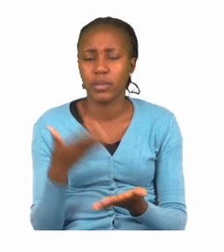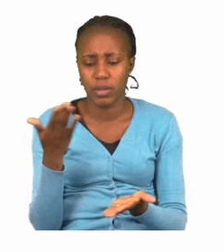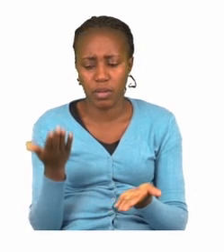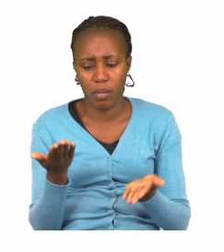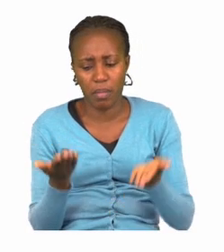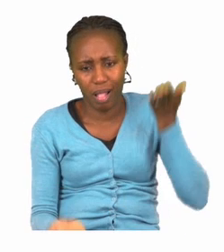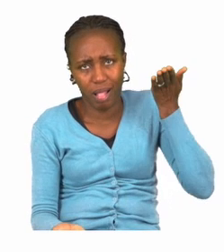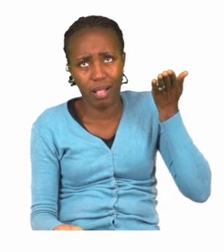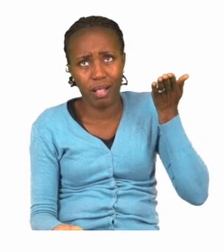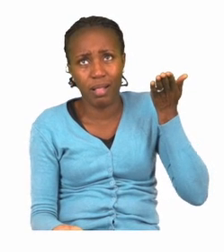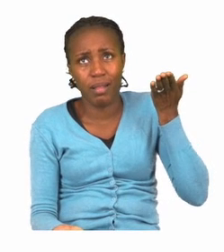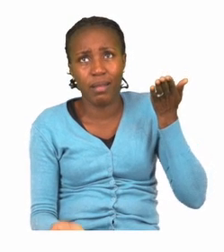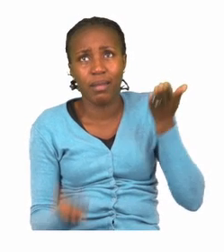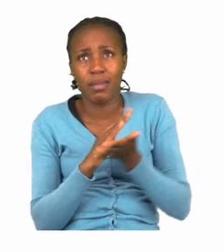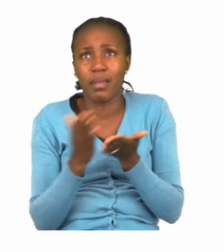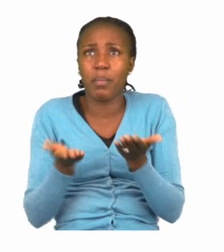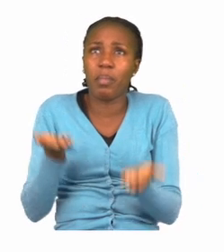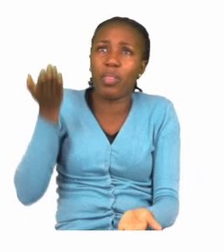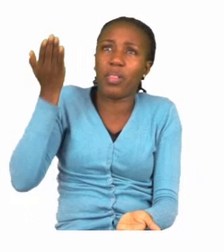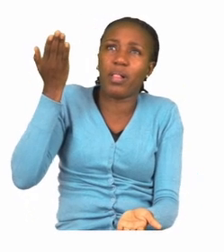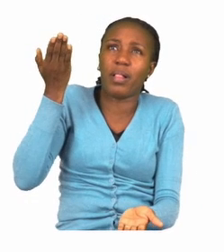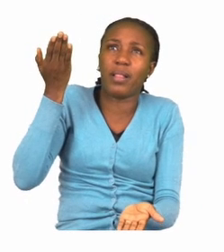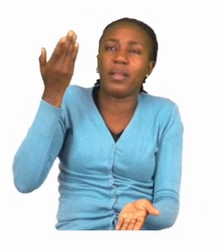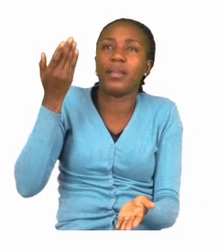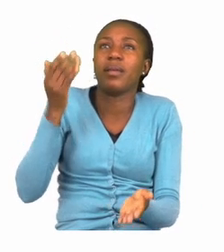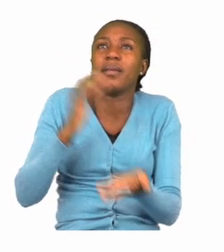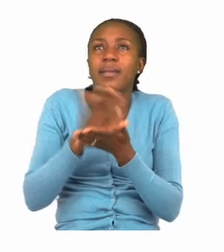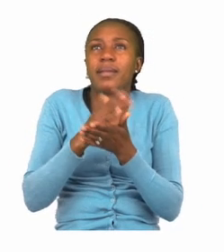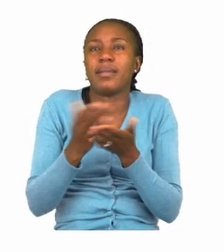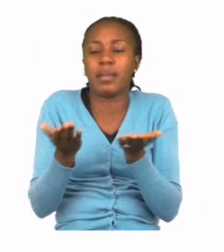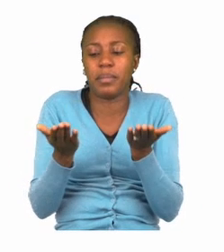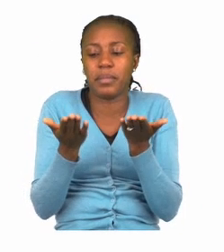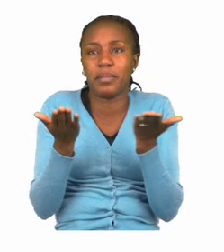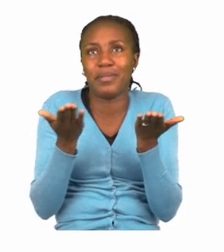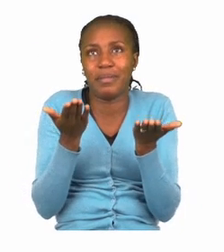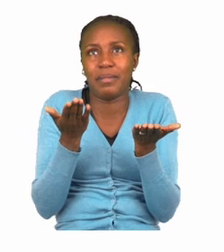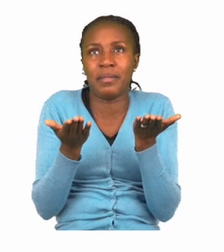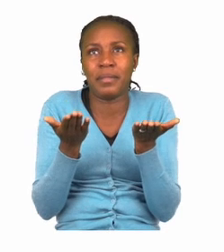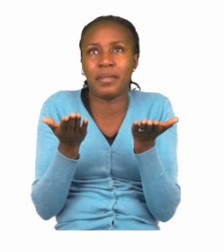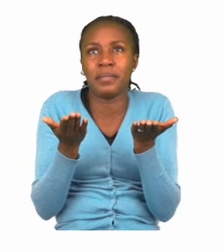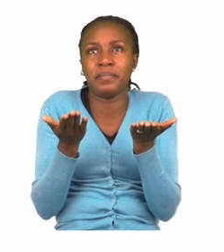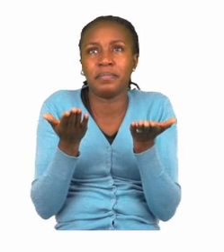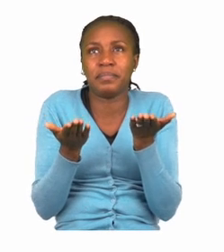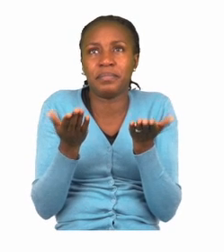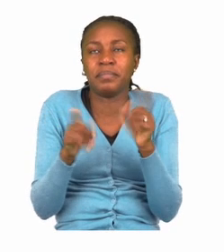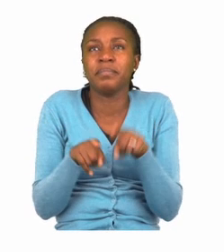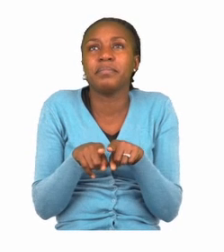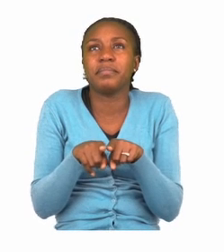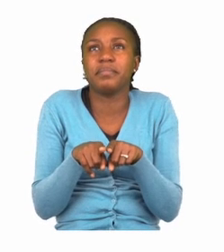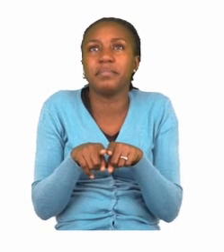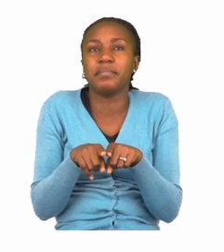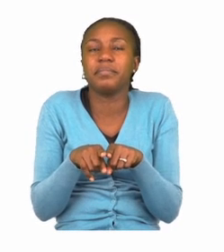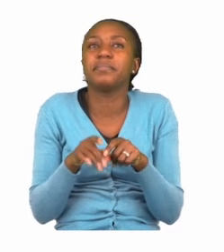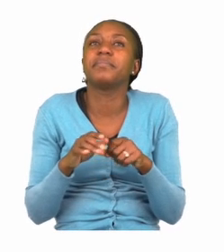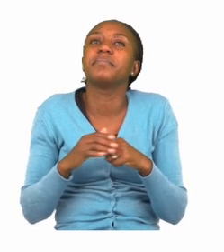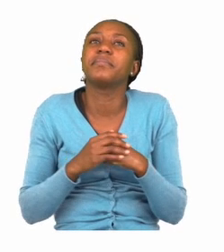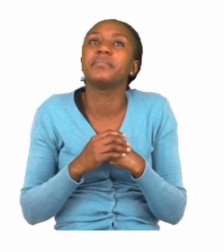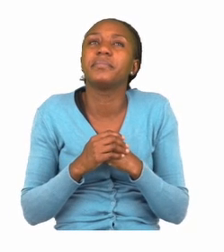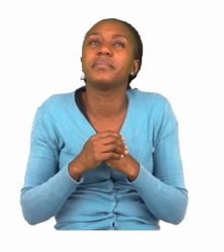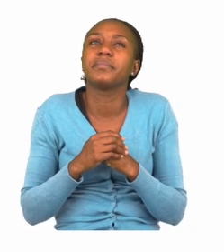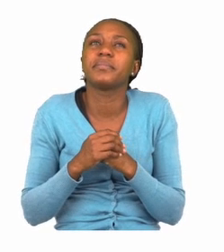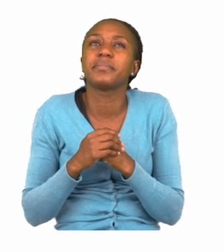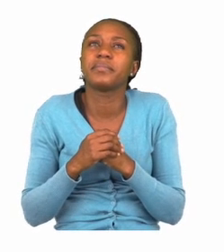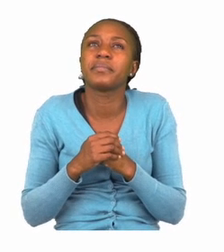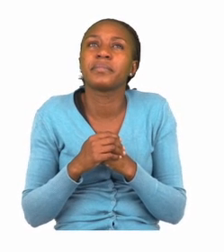some objects are lighter than, and some objects are the same as. Now